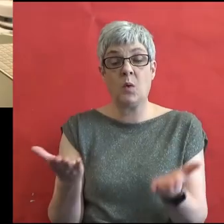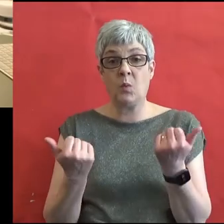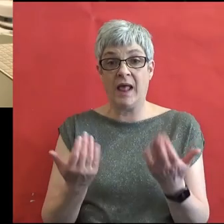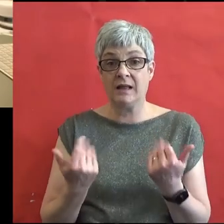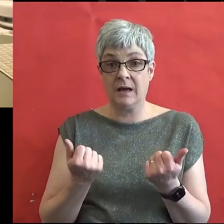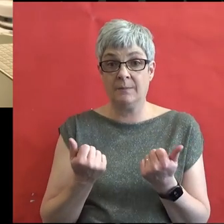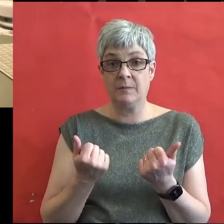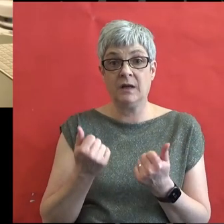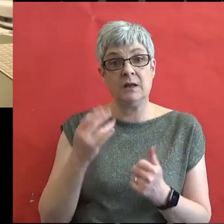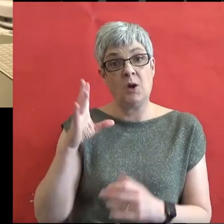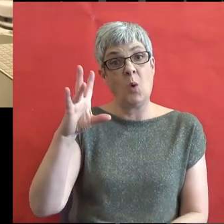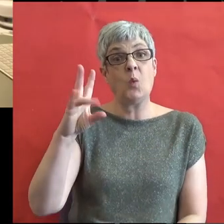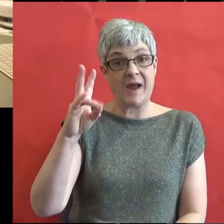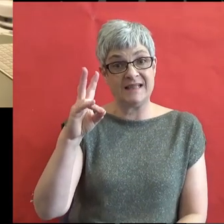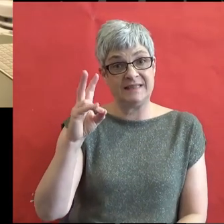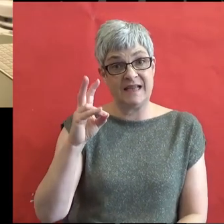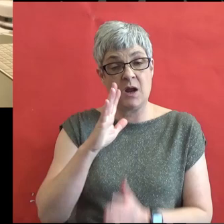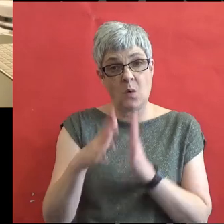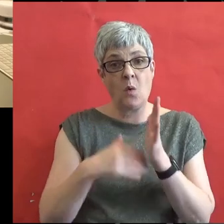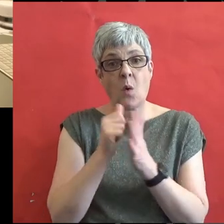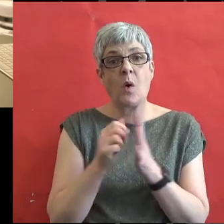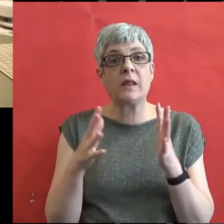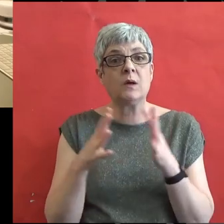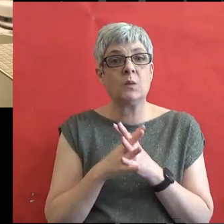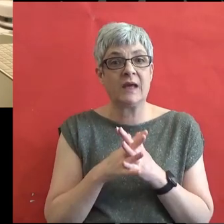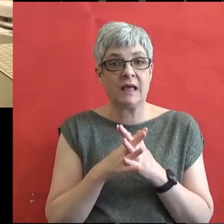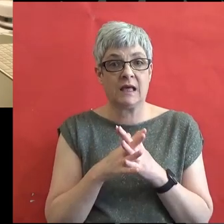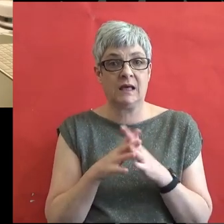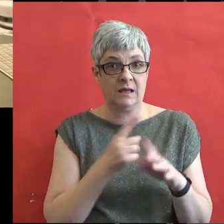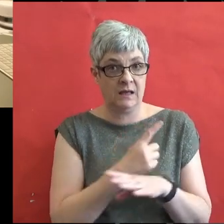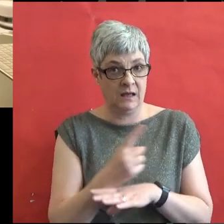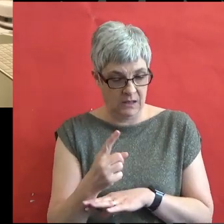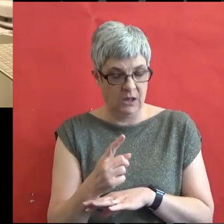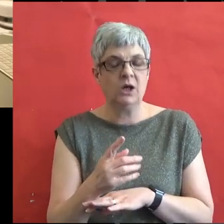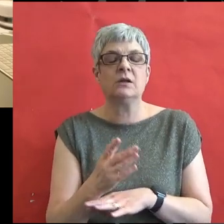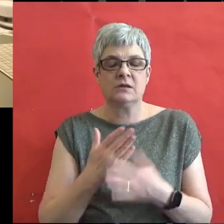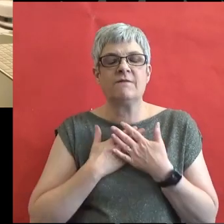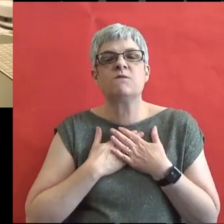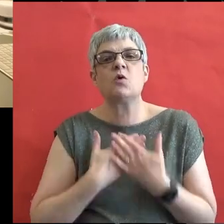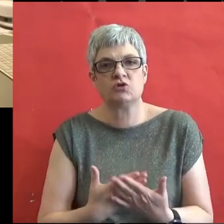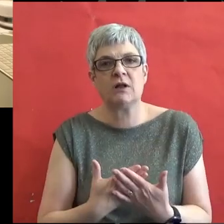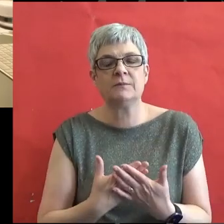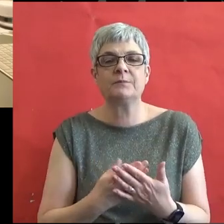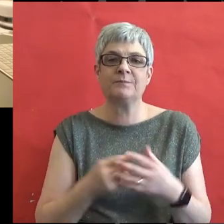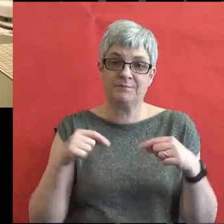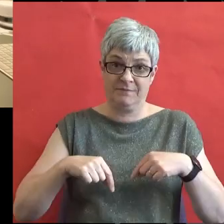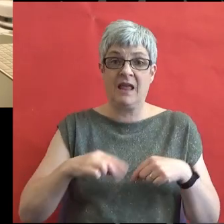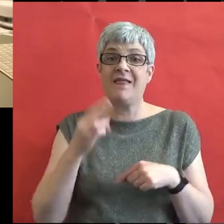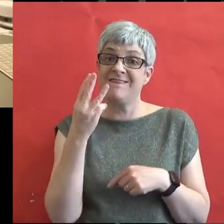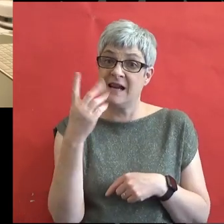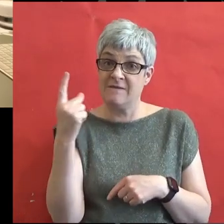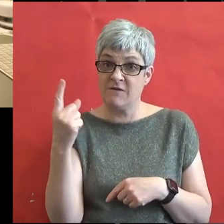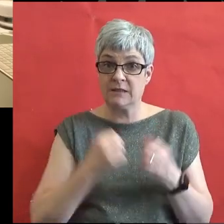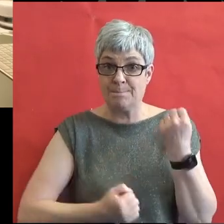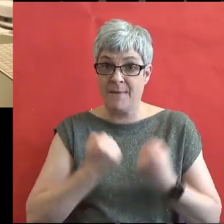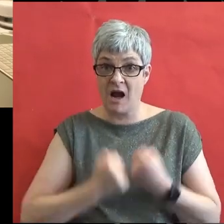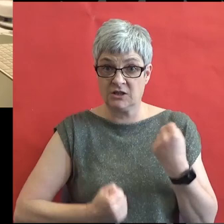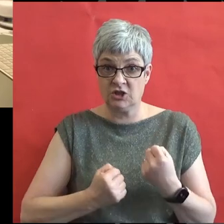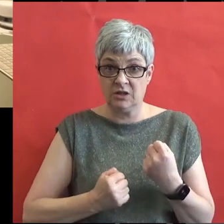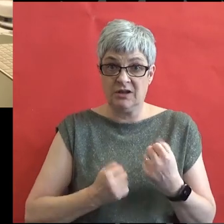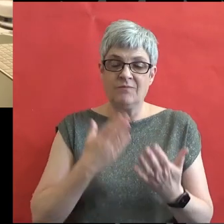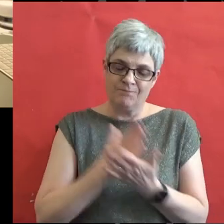welcome to our Wednesday Holy Week devotional. This is the 31st of March, and we're right in the